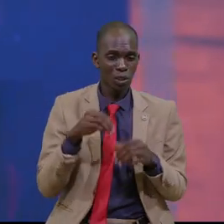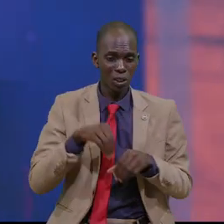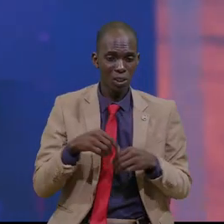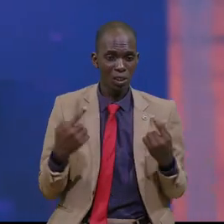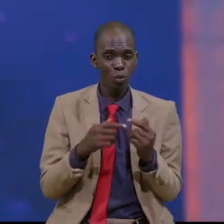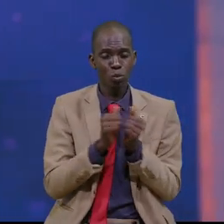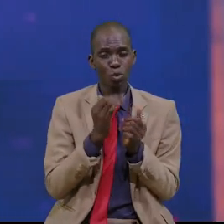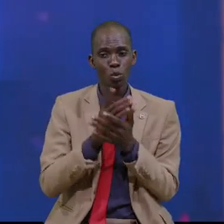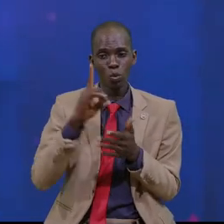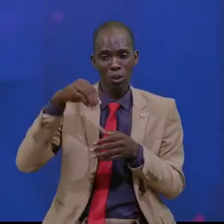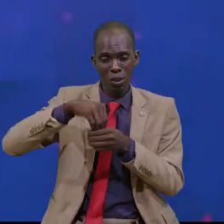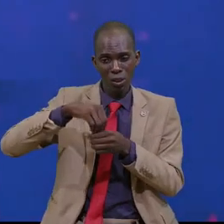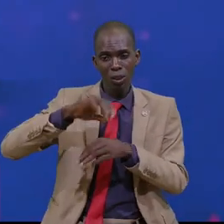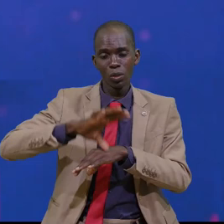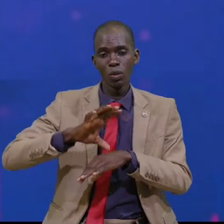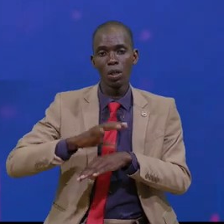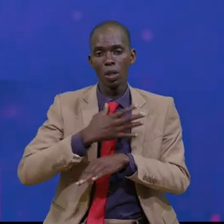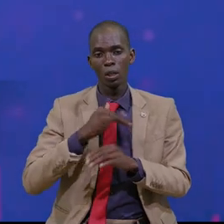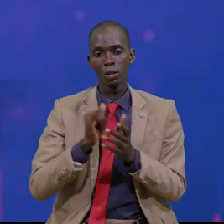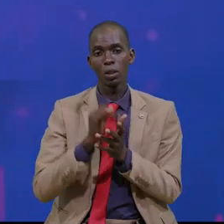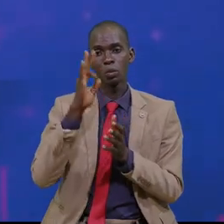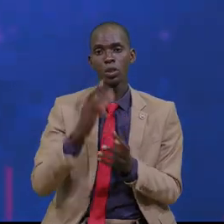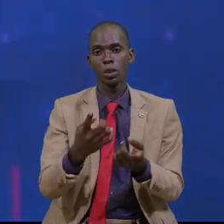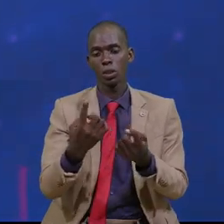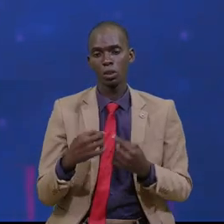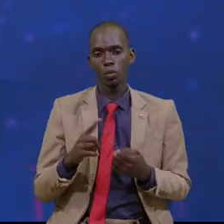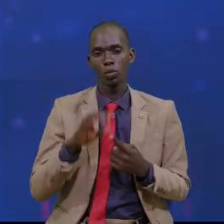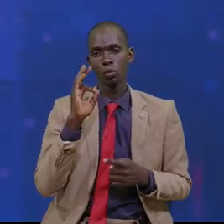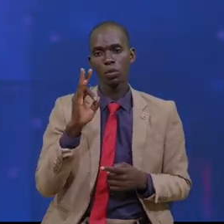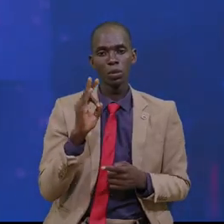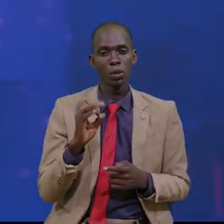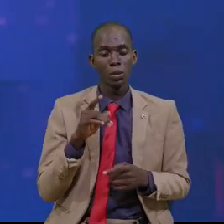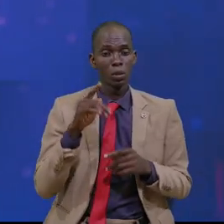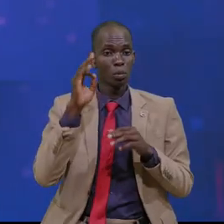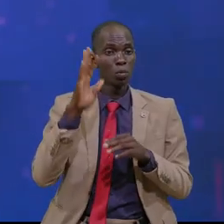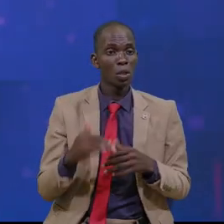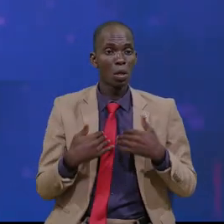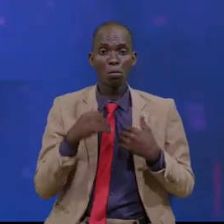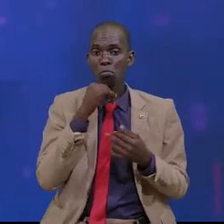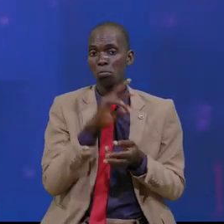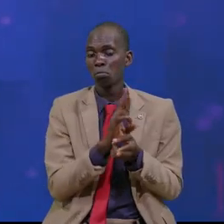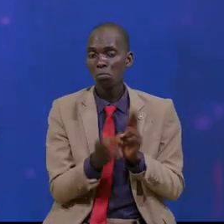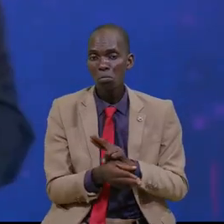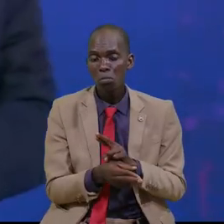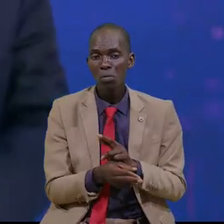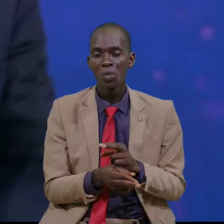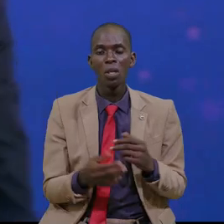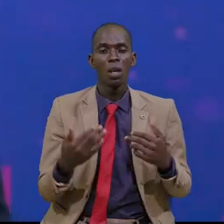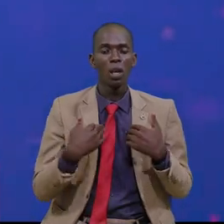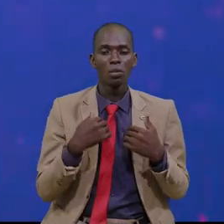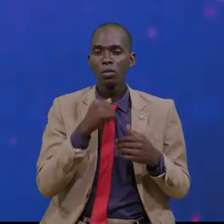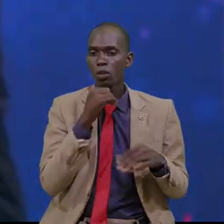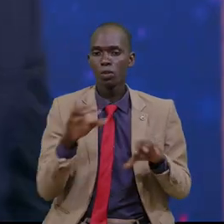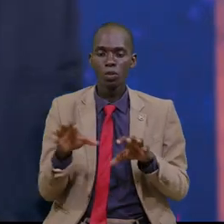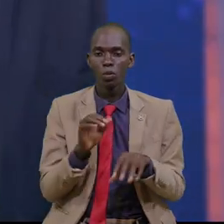preach. He has not repented. He has not made restitution. He has